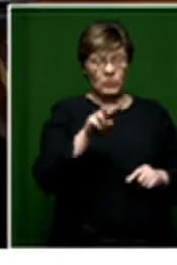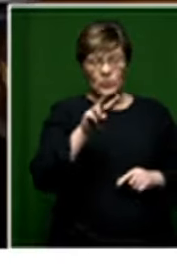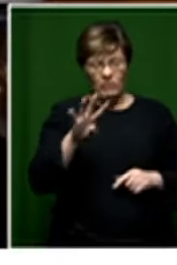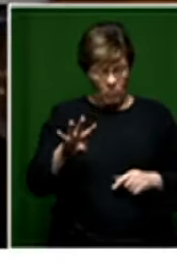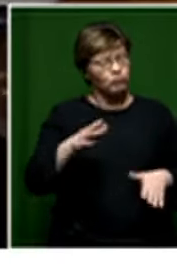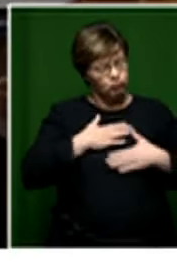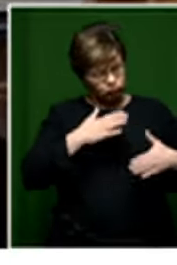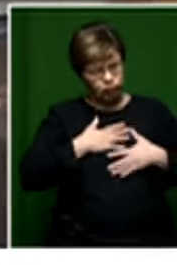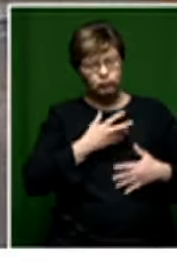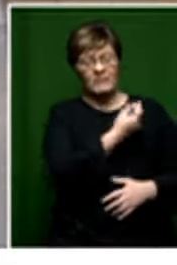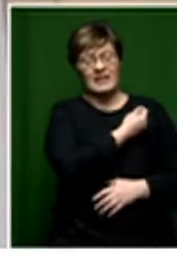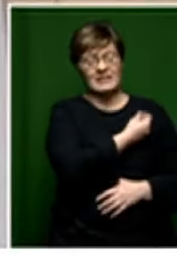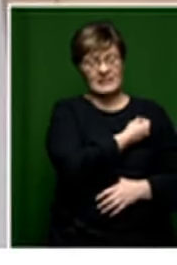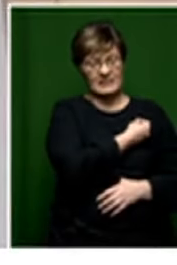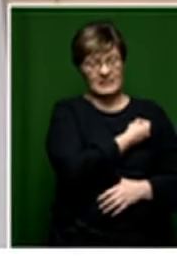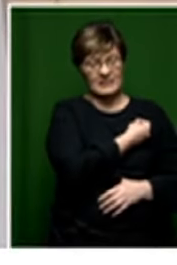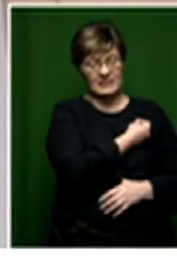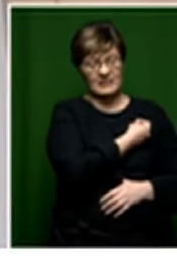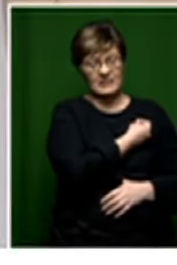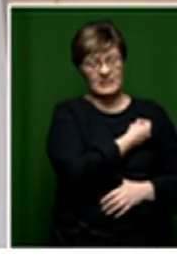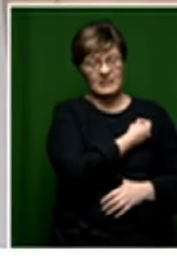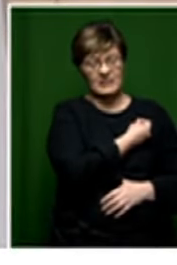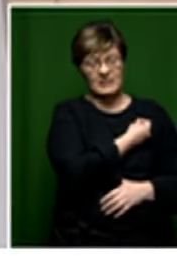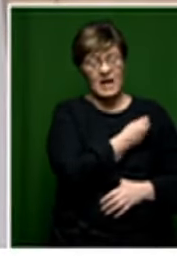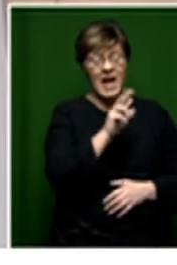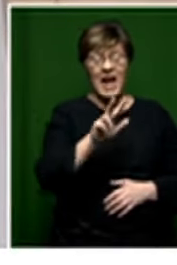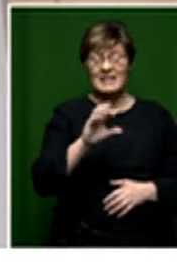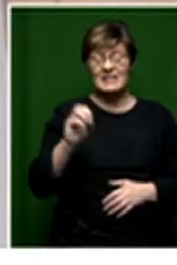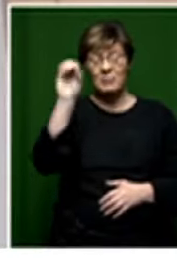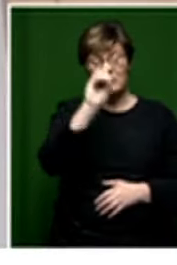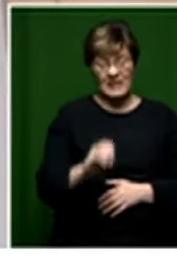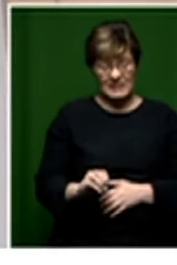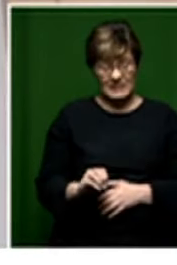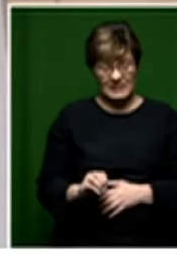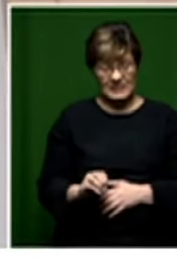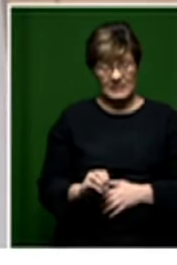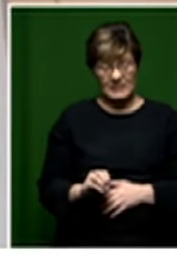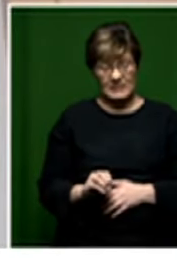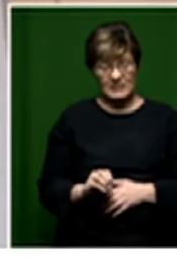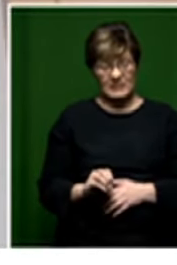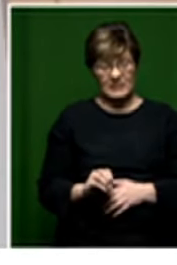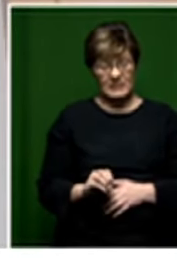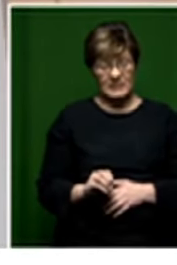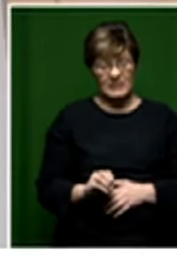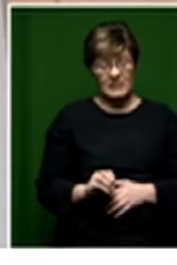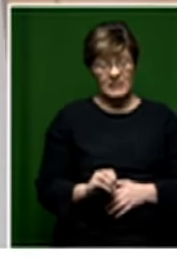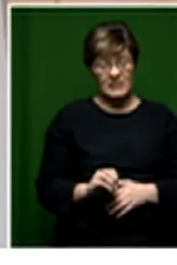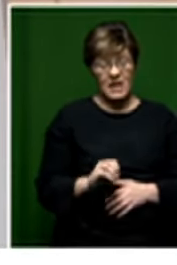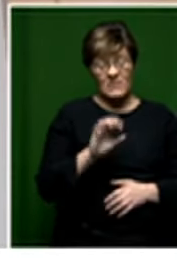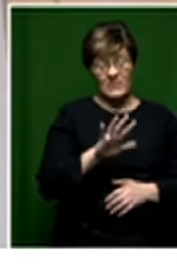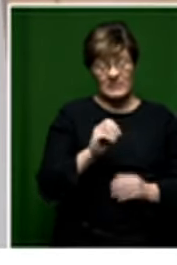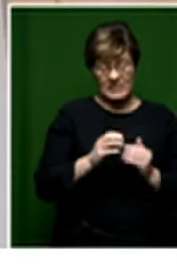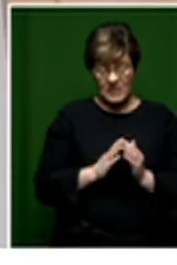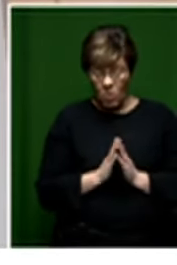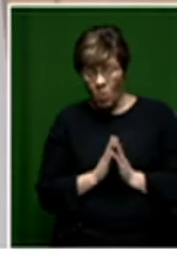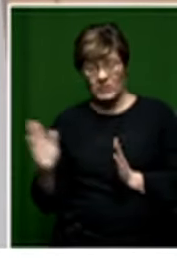willing to take the vaccine compared to over 80% of those who are in the mid-50s and older.